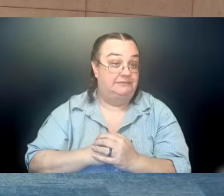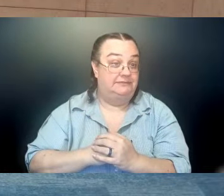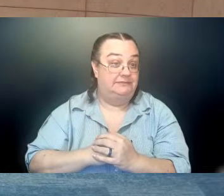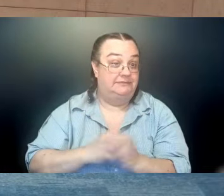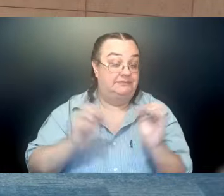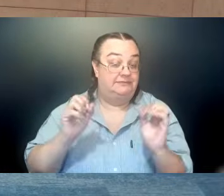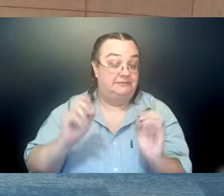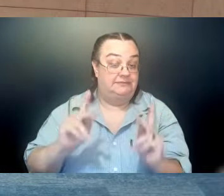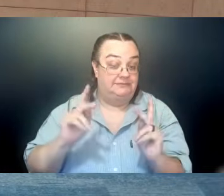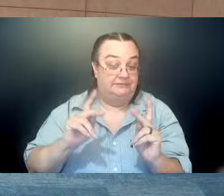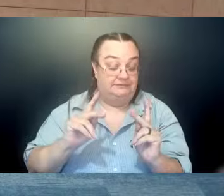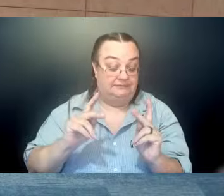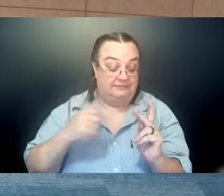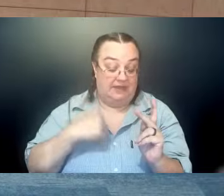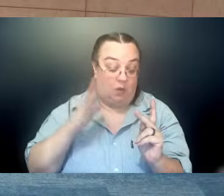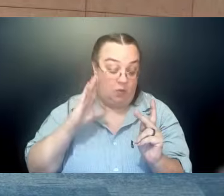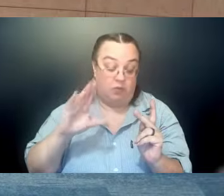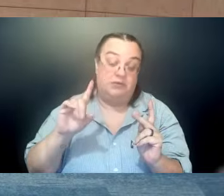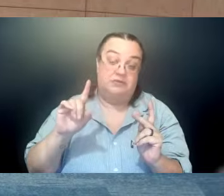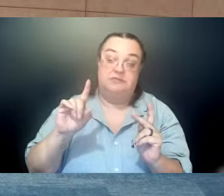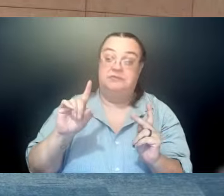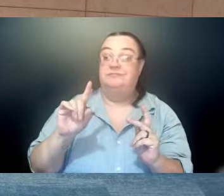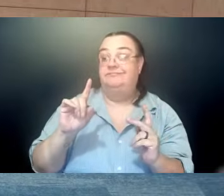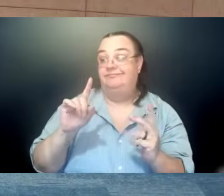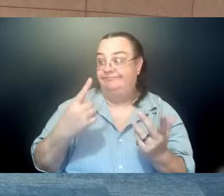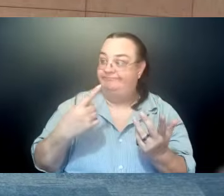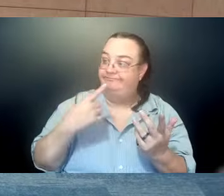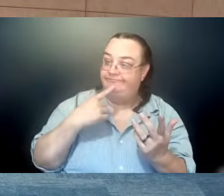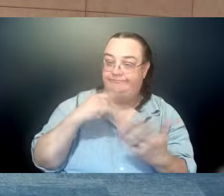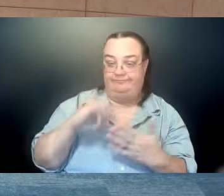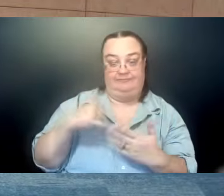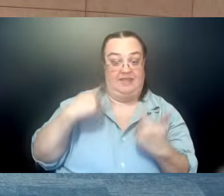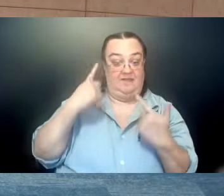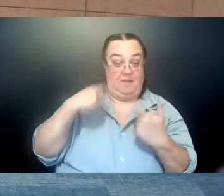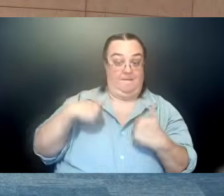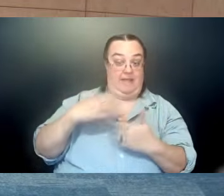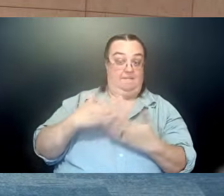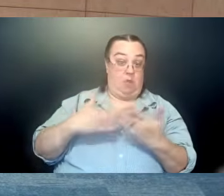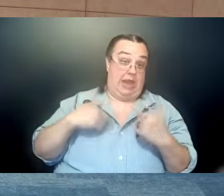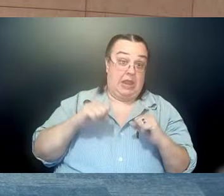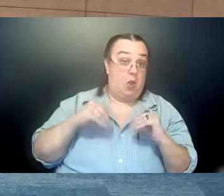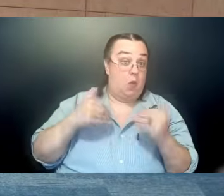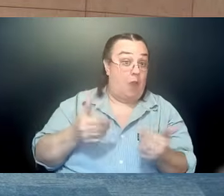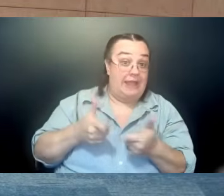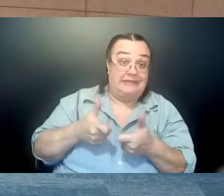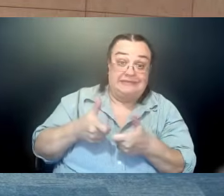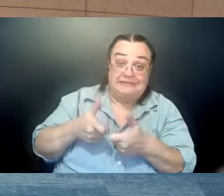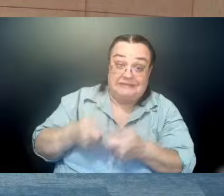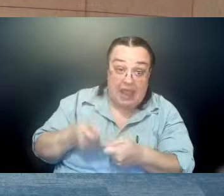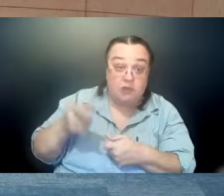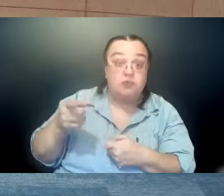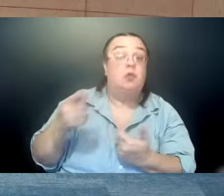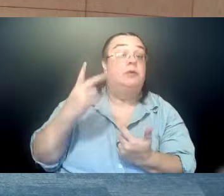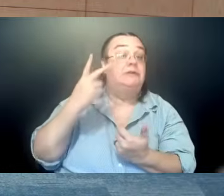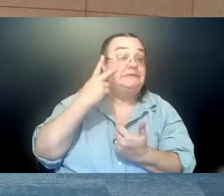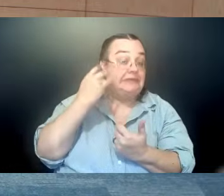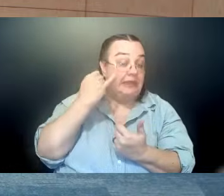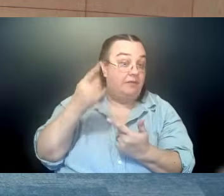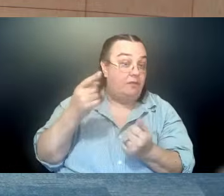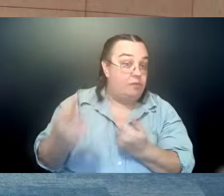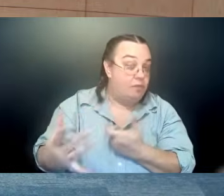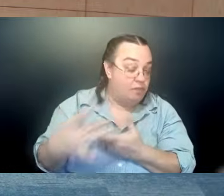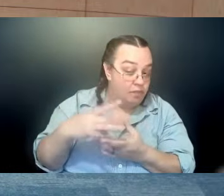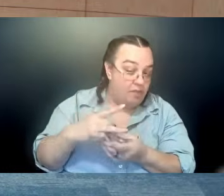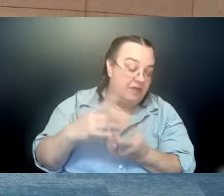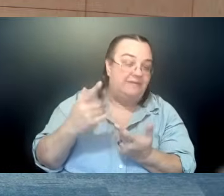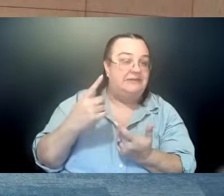Okay, I will just say I can, for my part, go ahead and text her and see if she can join for, it